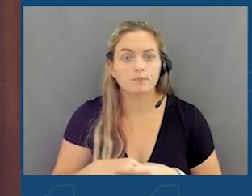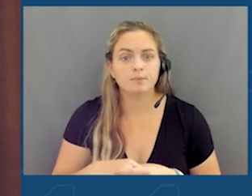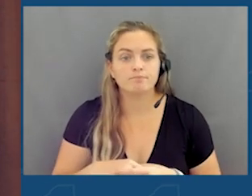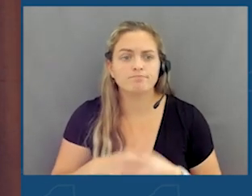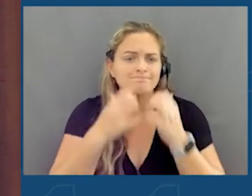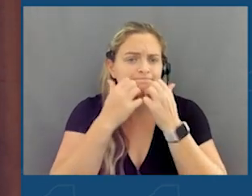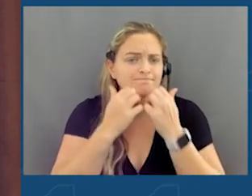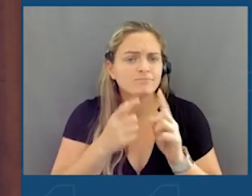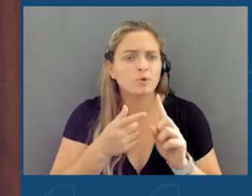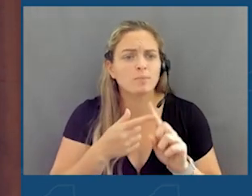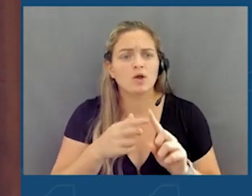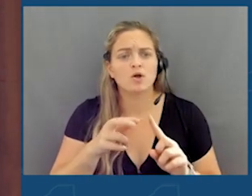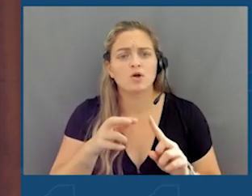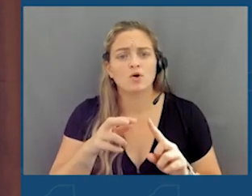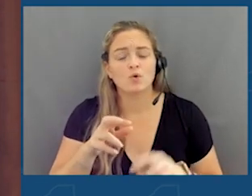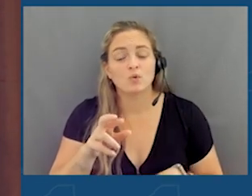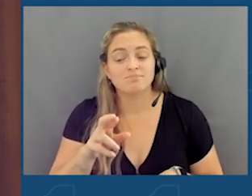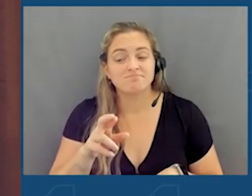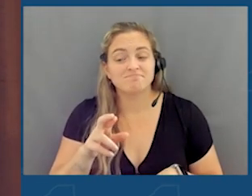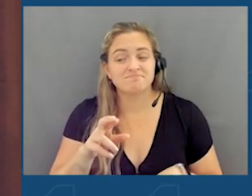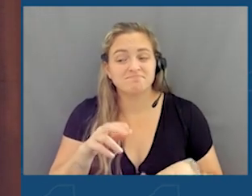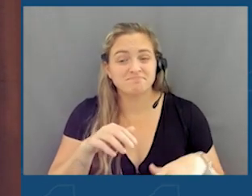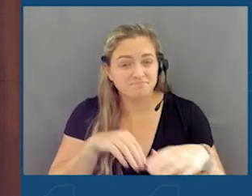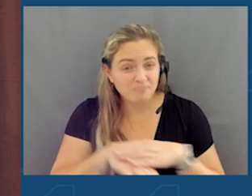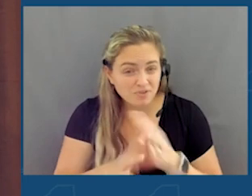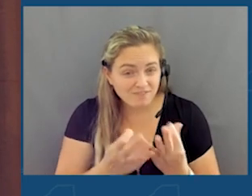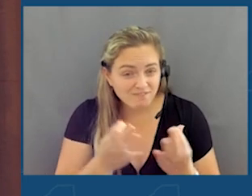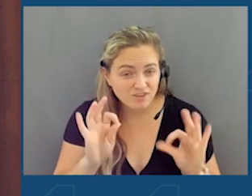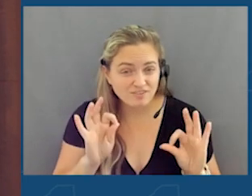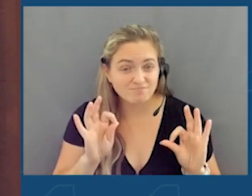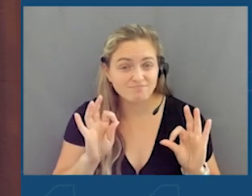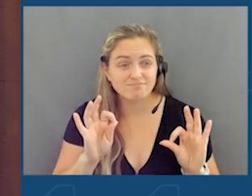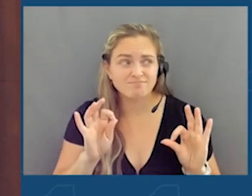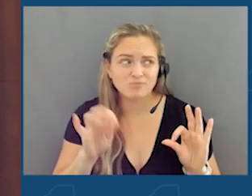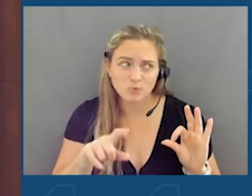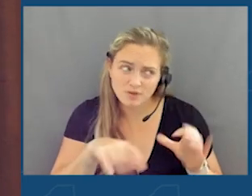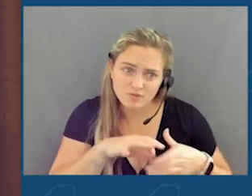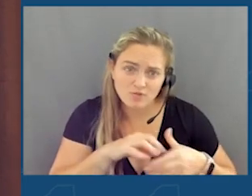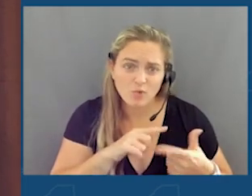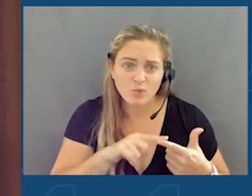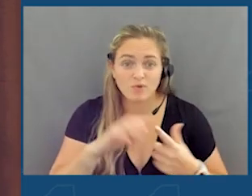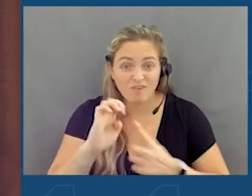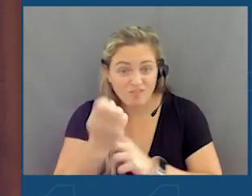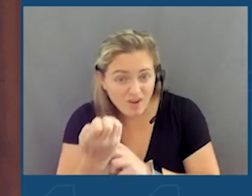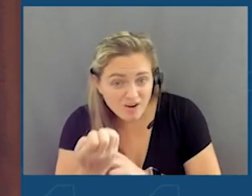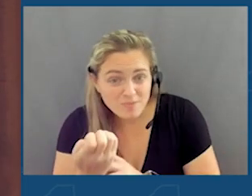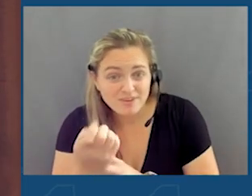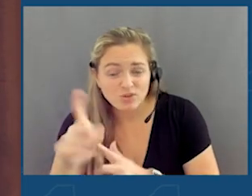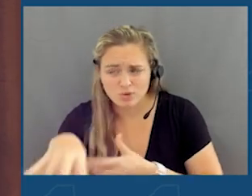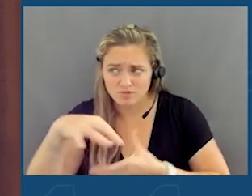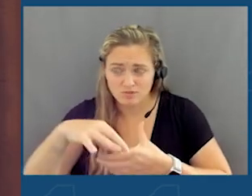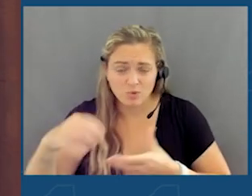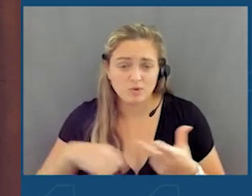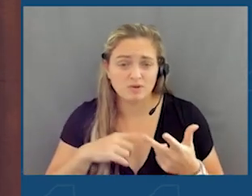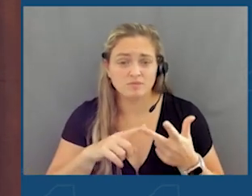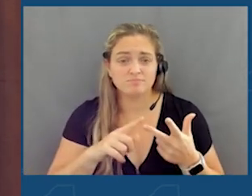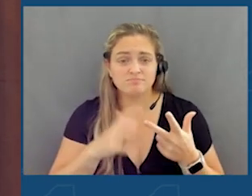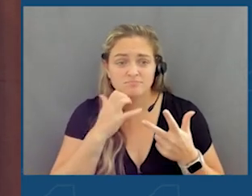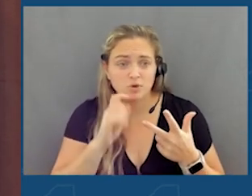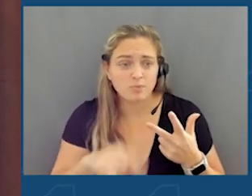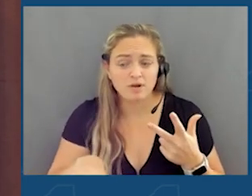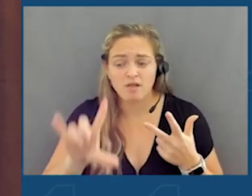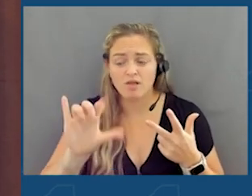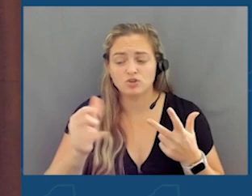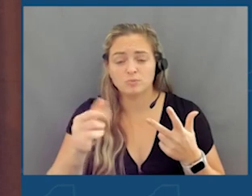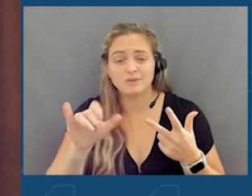about reproductive freedom, you need to vote. If you care about our environment, you need to vote. If you care about